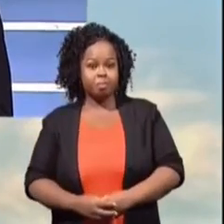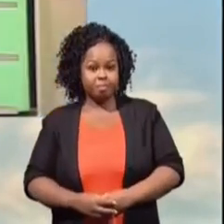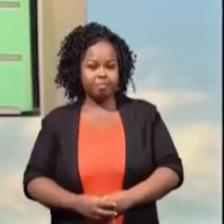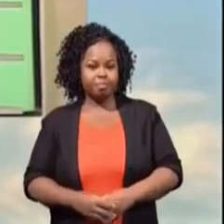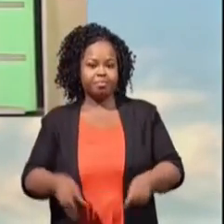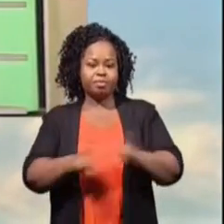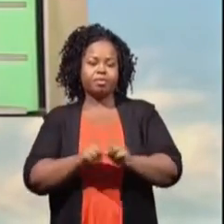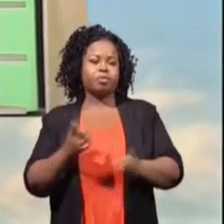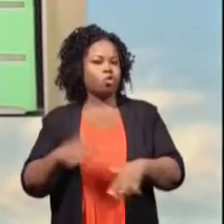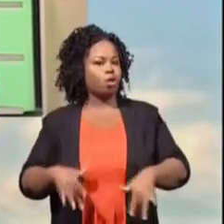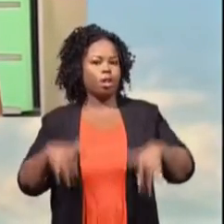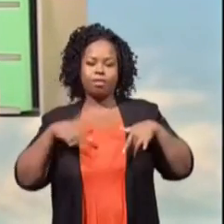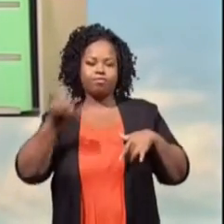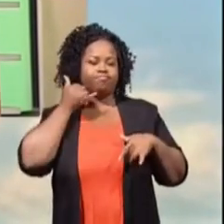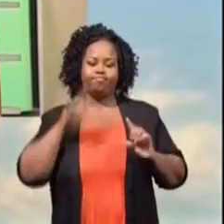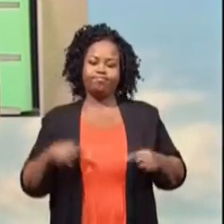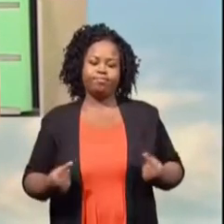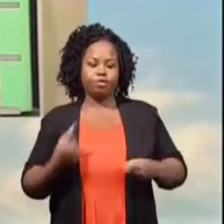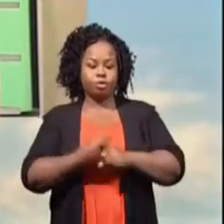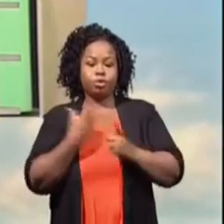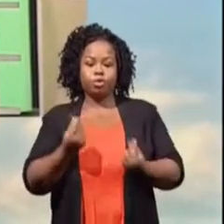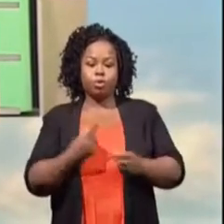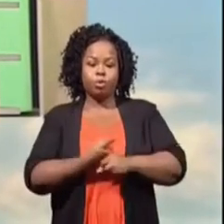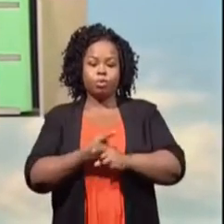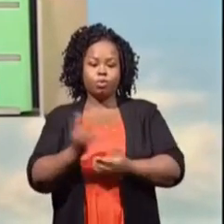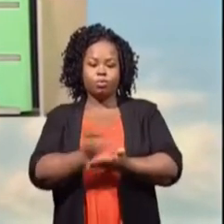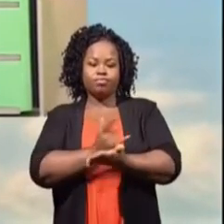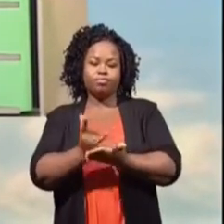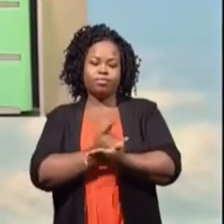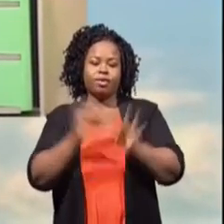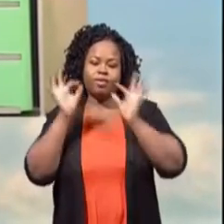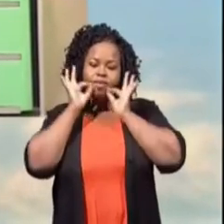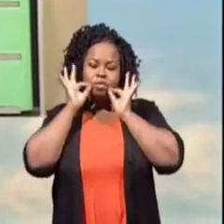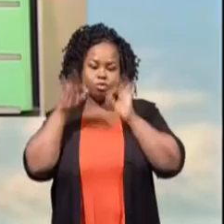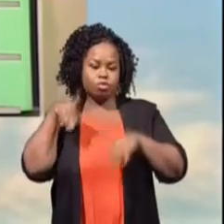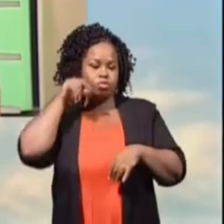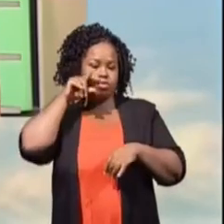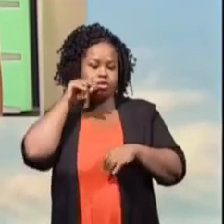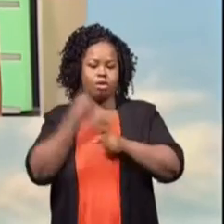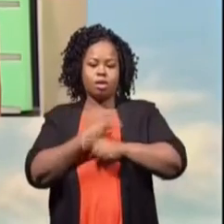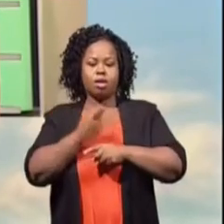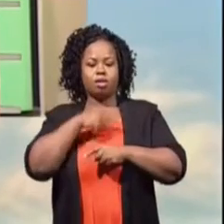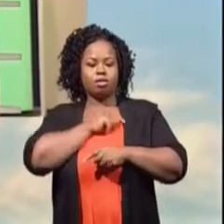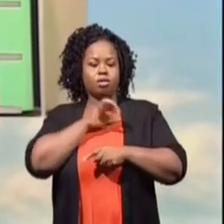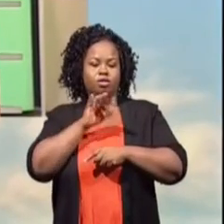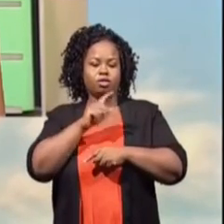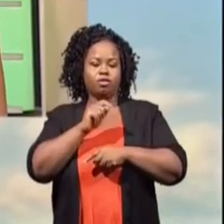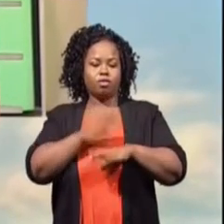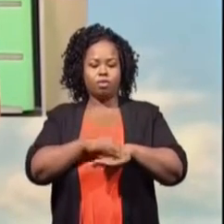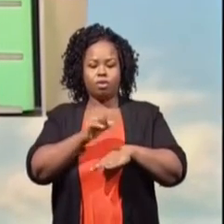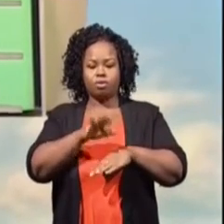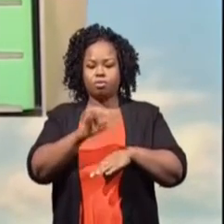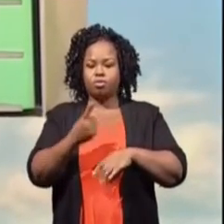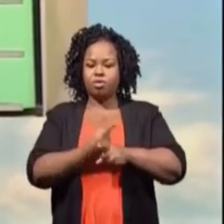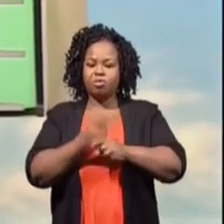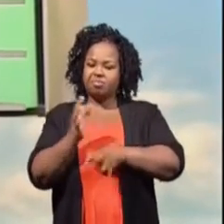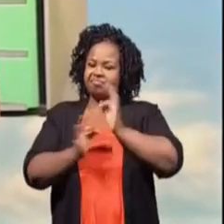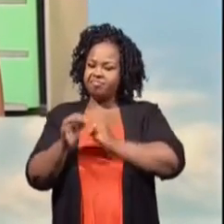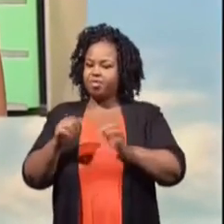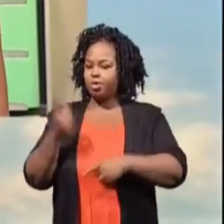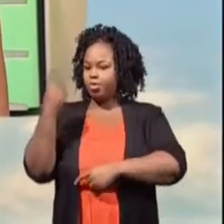are not live and ukwazi ukusifonela into ningayenza ke ukhook chat na tv Facebook na ku Twitter @shift on SABC 1 ushele ukuthi wena injani le usuku